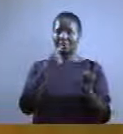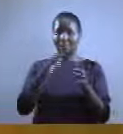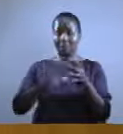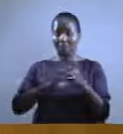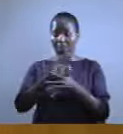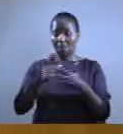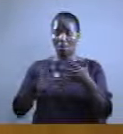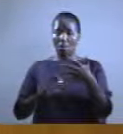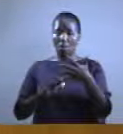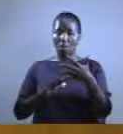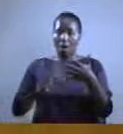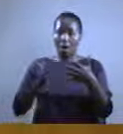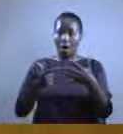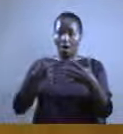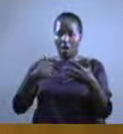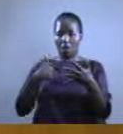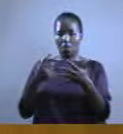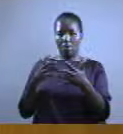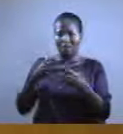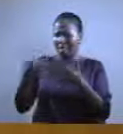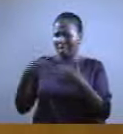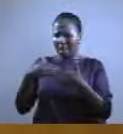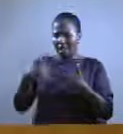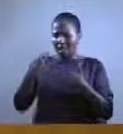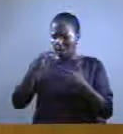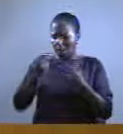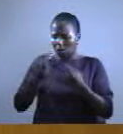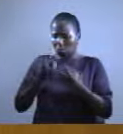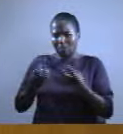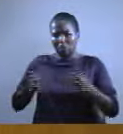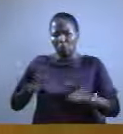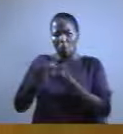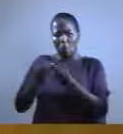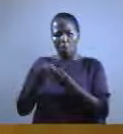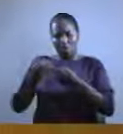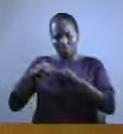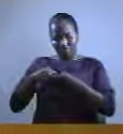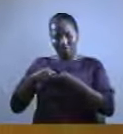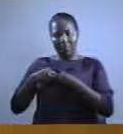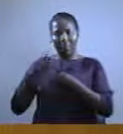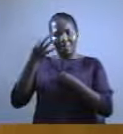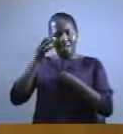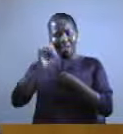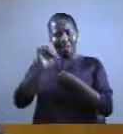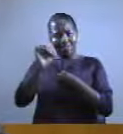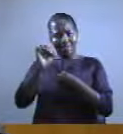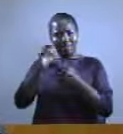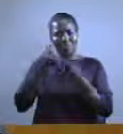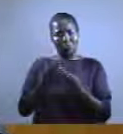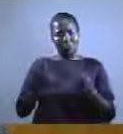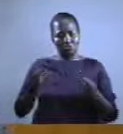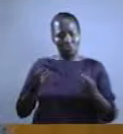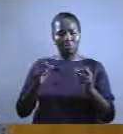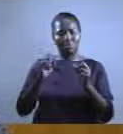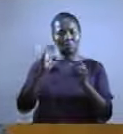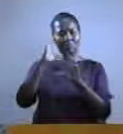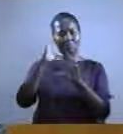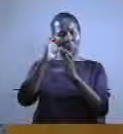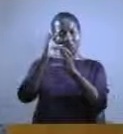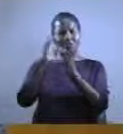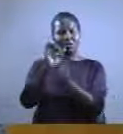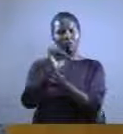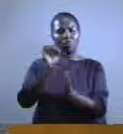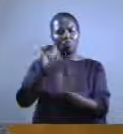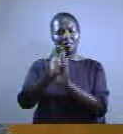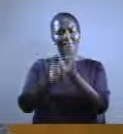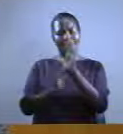be tackled with all means at our disposal. The resources of government, the vision of the Freedom Charter, and the energy and commitment of our